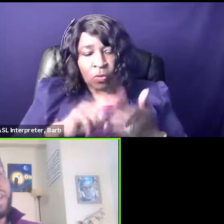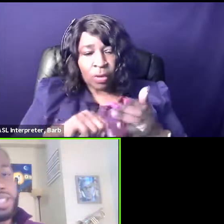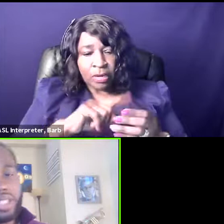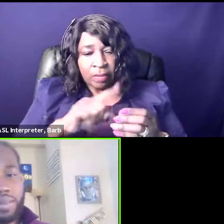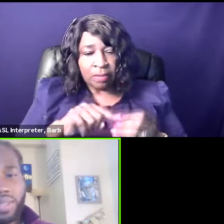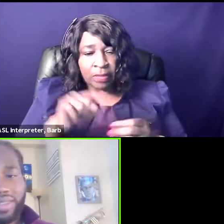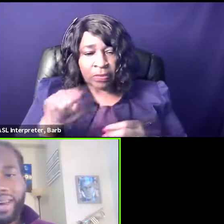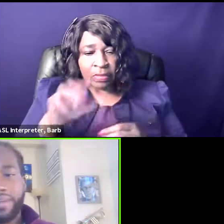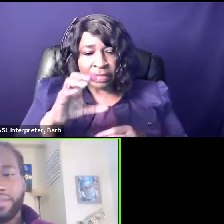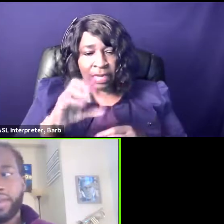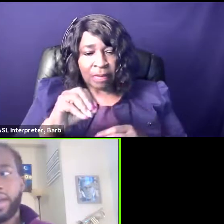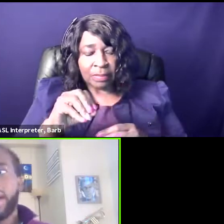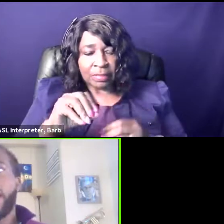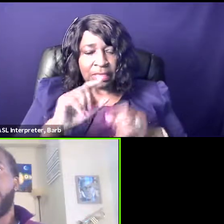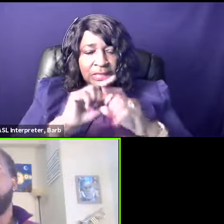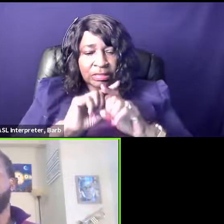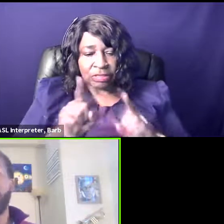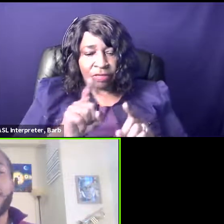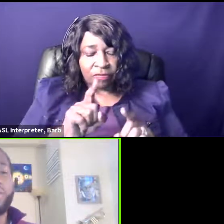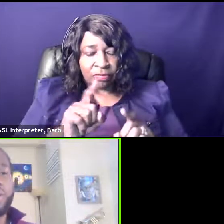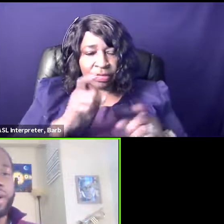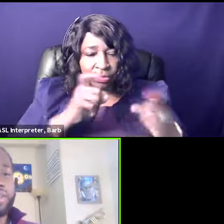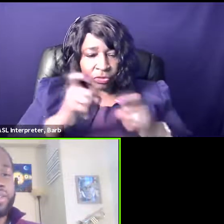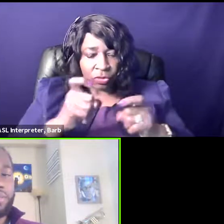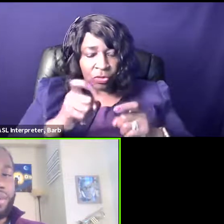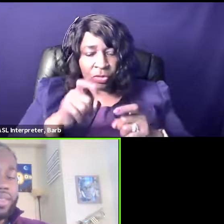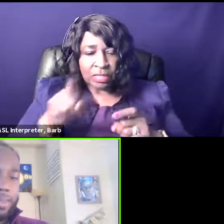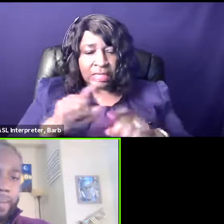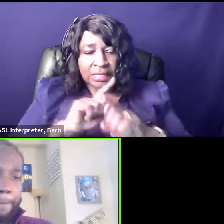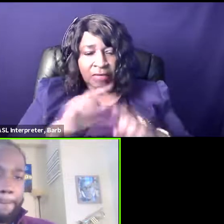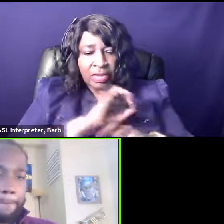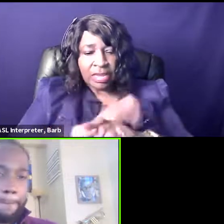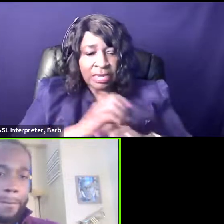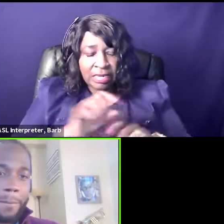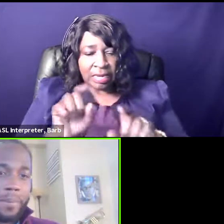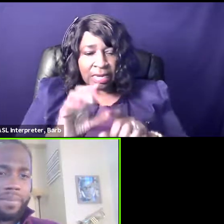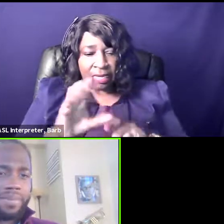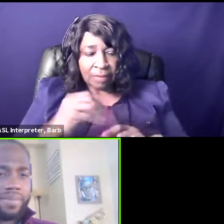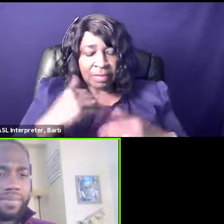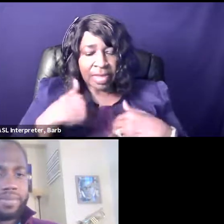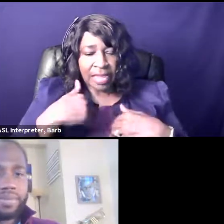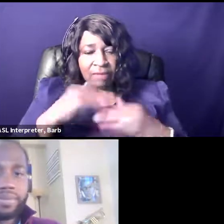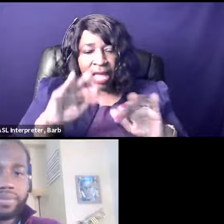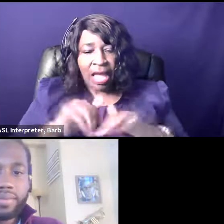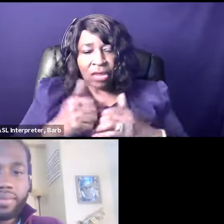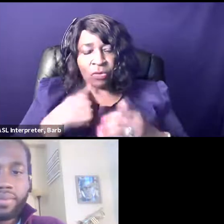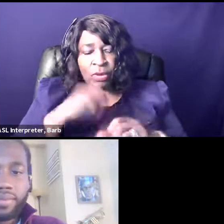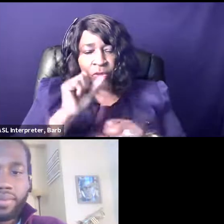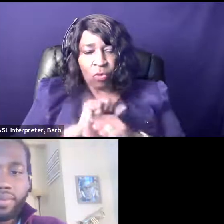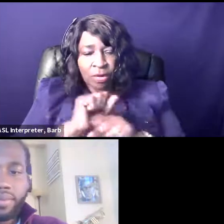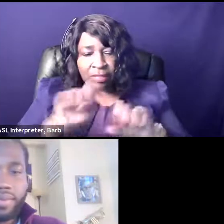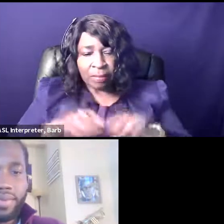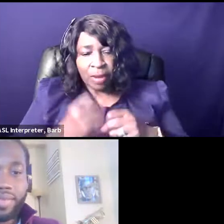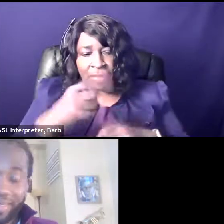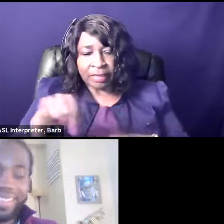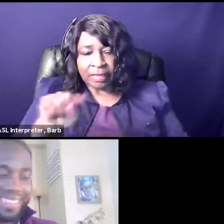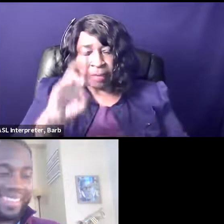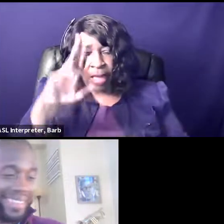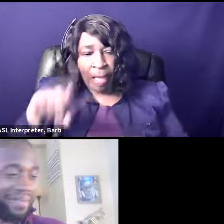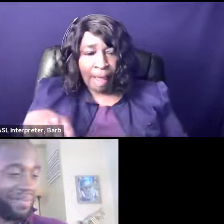these different energy companies have, and how do we work to break them up? Yeah, that's a